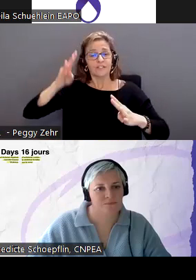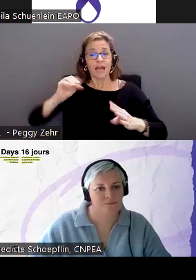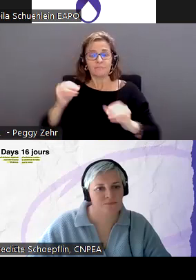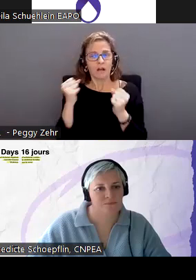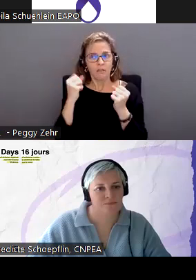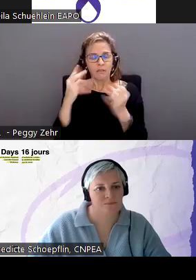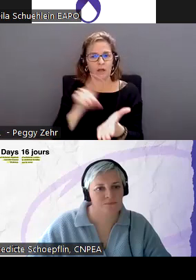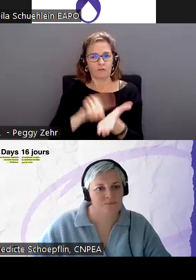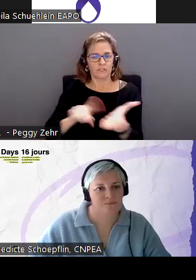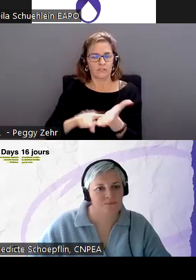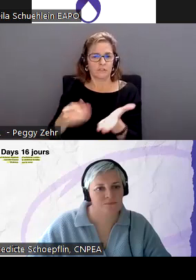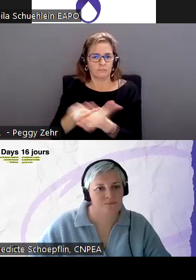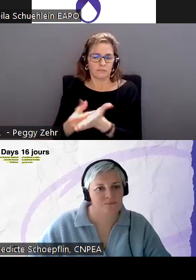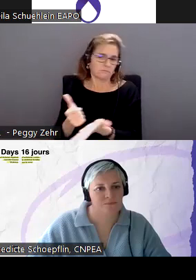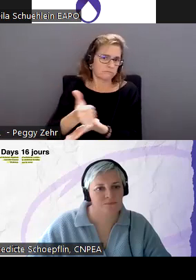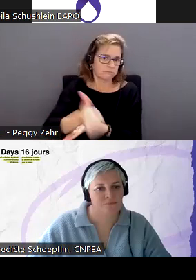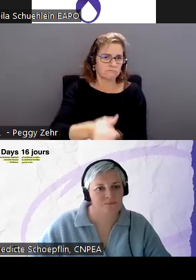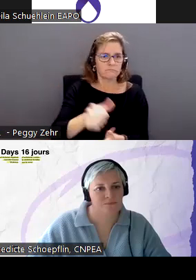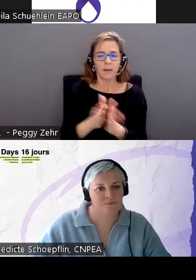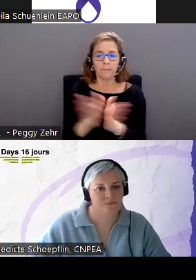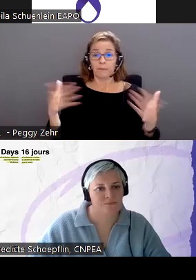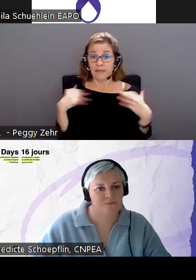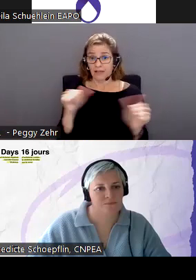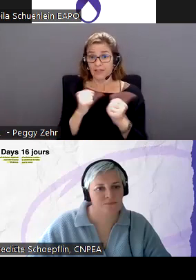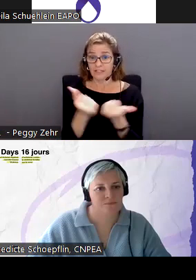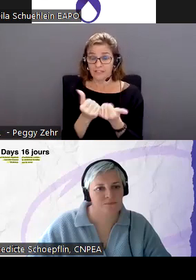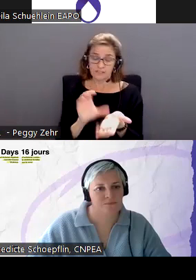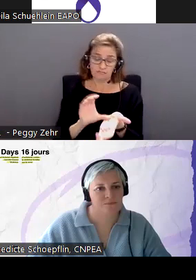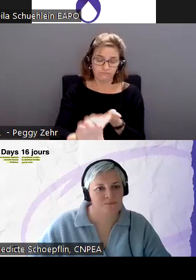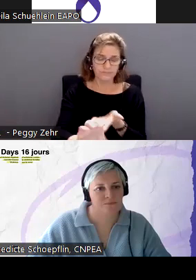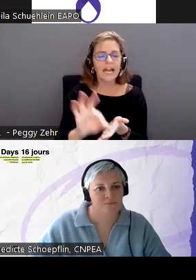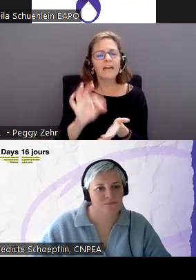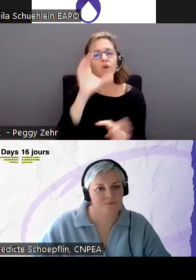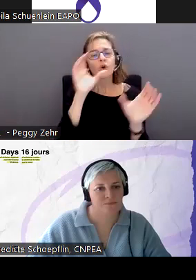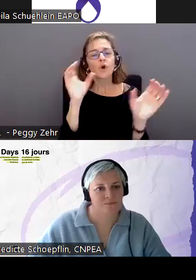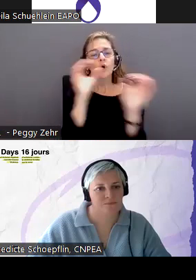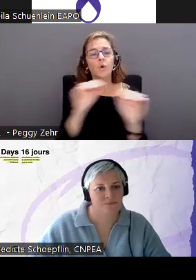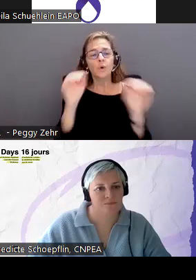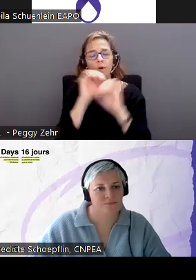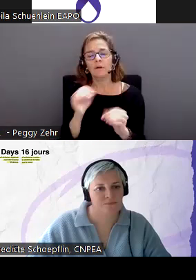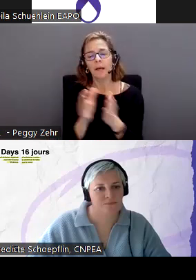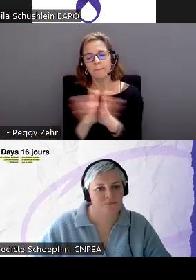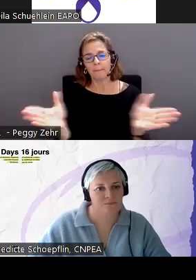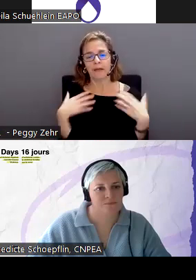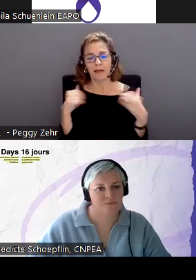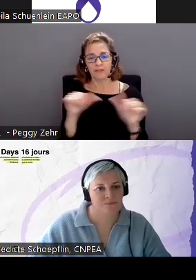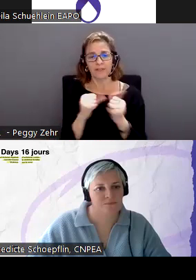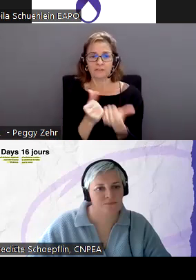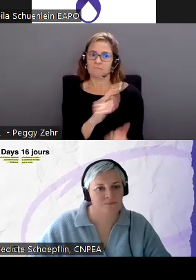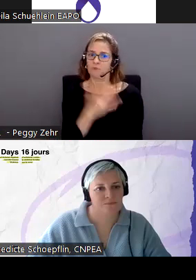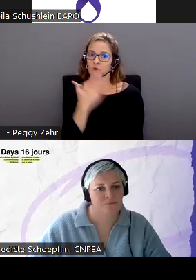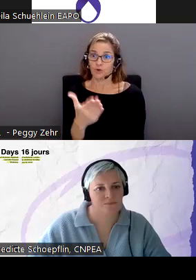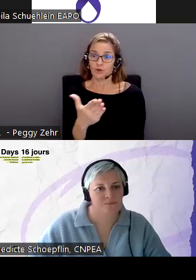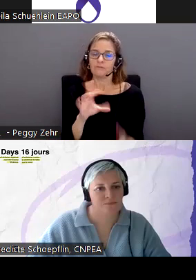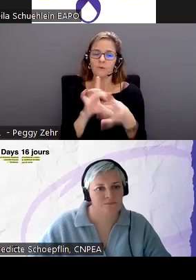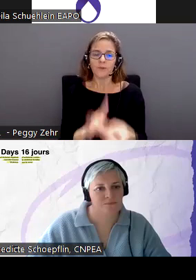that. The Public Health Agency of Canada has made huge investments in it. If you Google that, you go to their website, they have a great website around